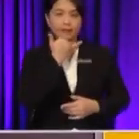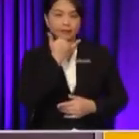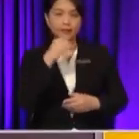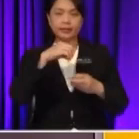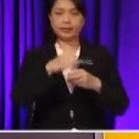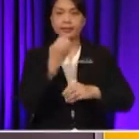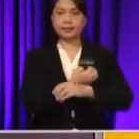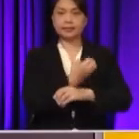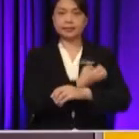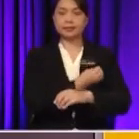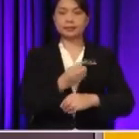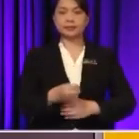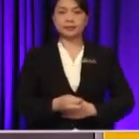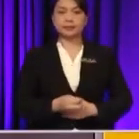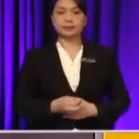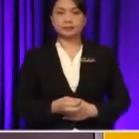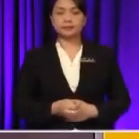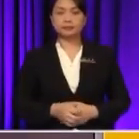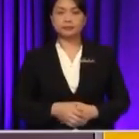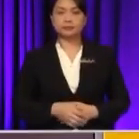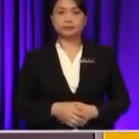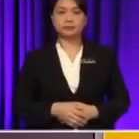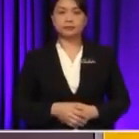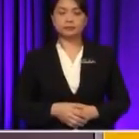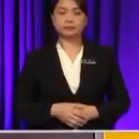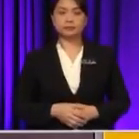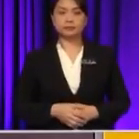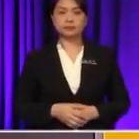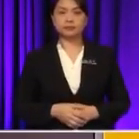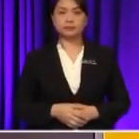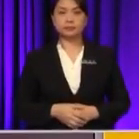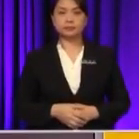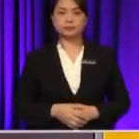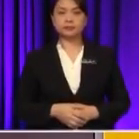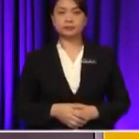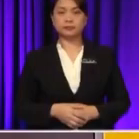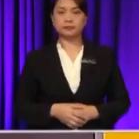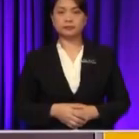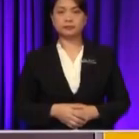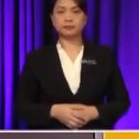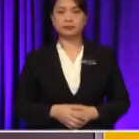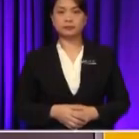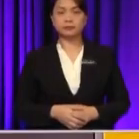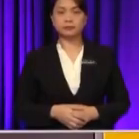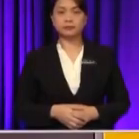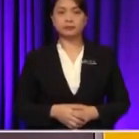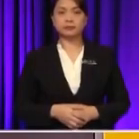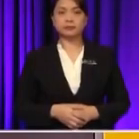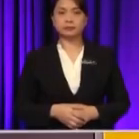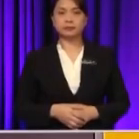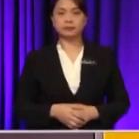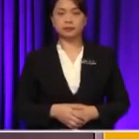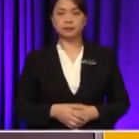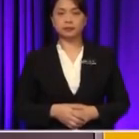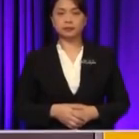nothing wrong. There is no error. I can make sure the preparation and cooking process are clean and safe. Okay. Also, I can eat